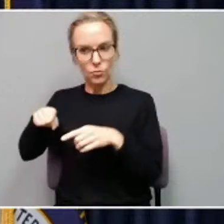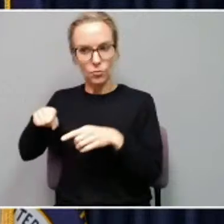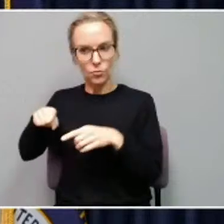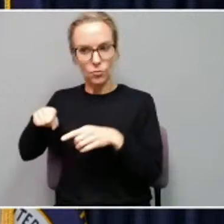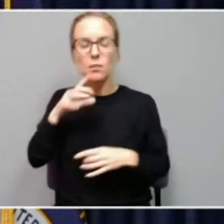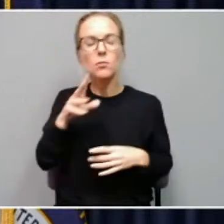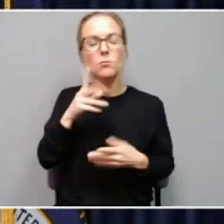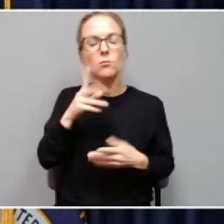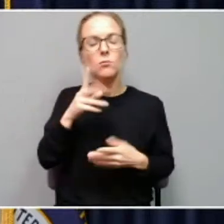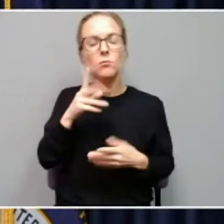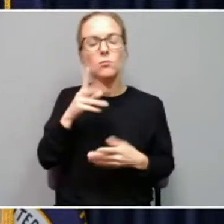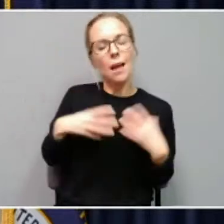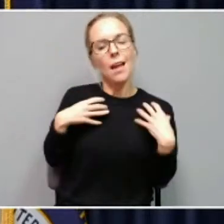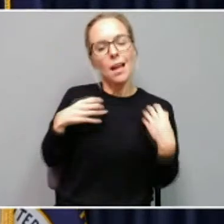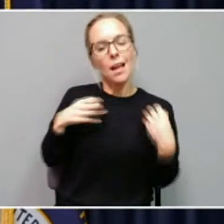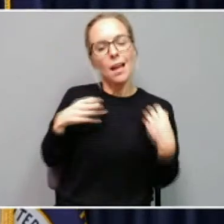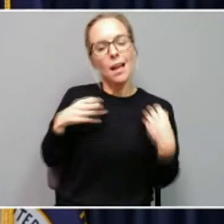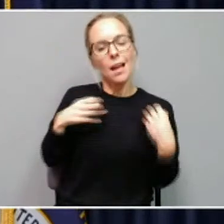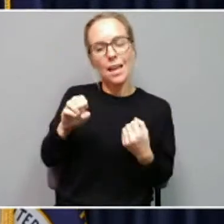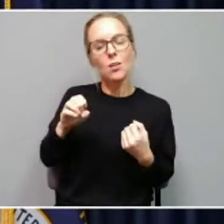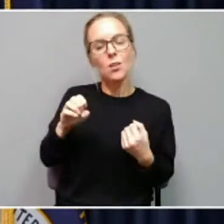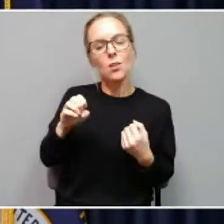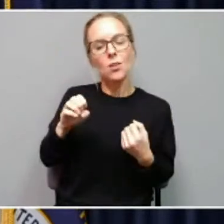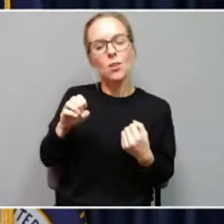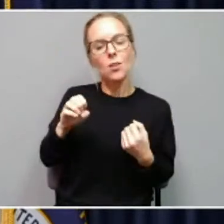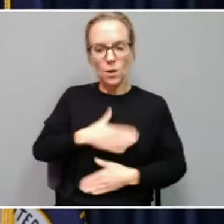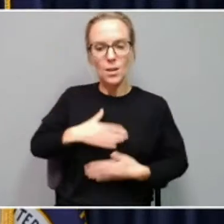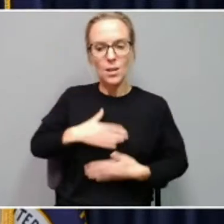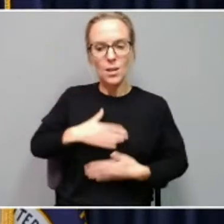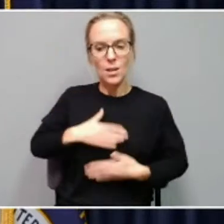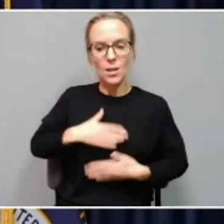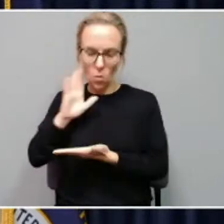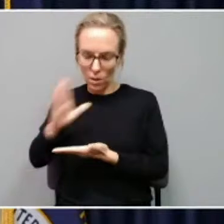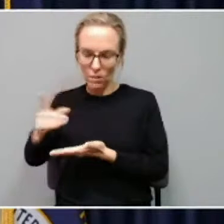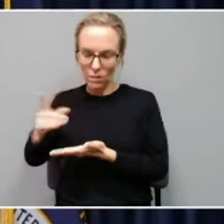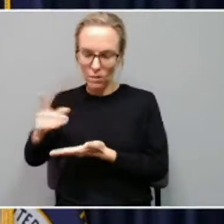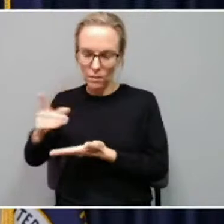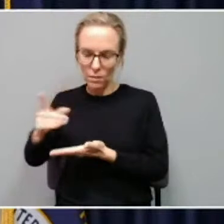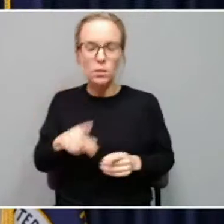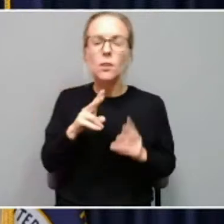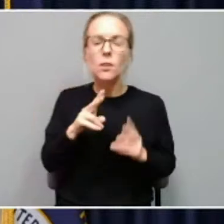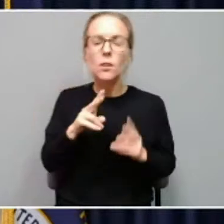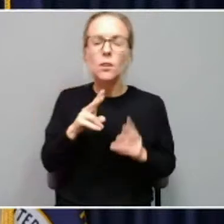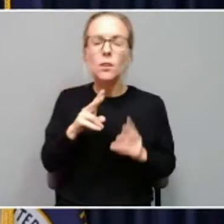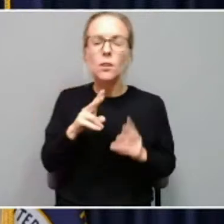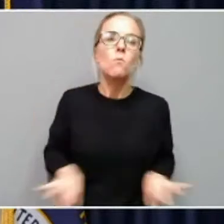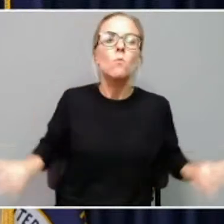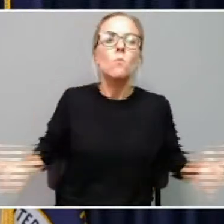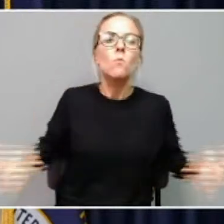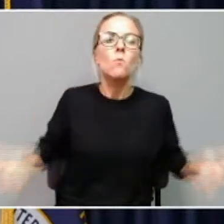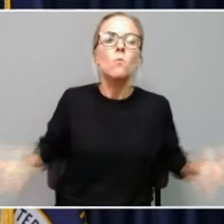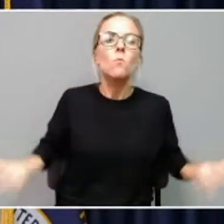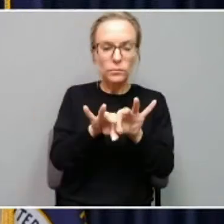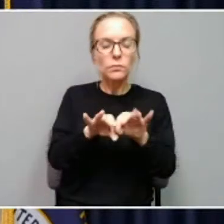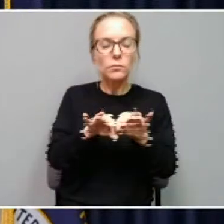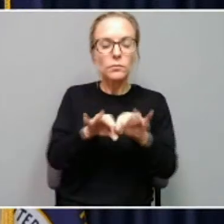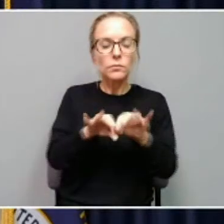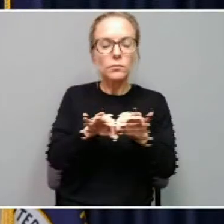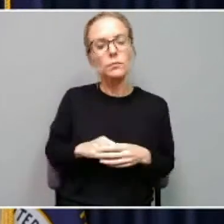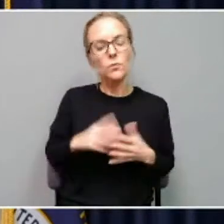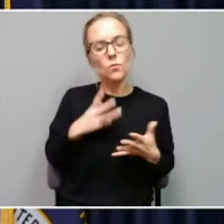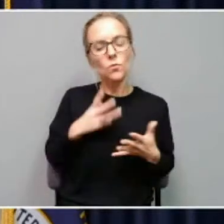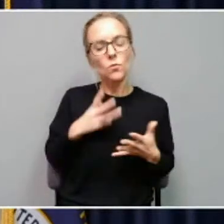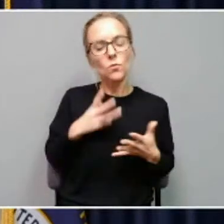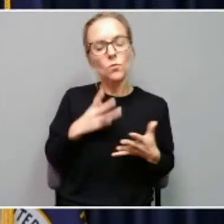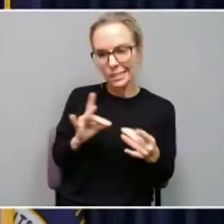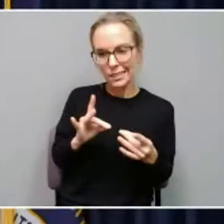Week in a minute, but this is so, so important. I want to talk just a minute, while I might not